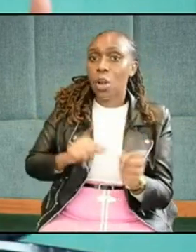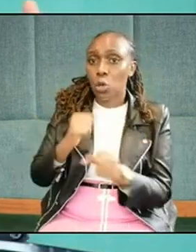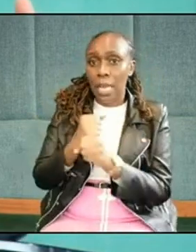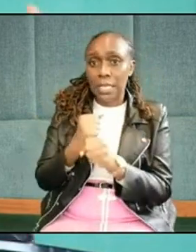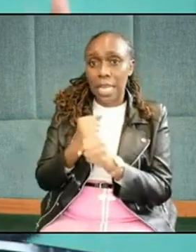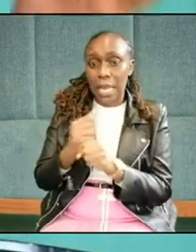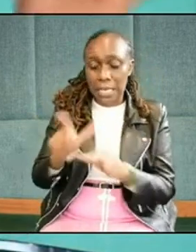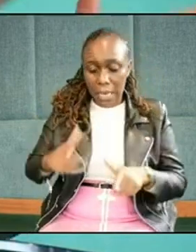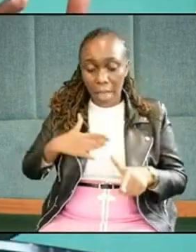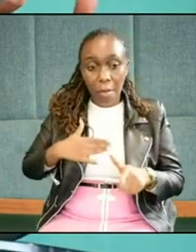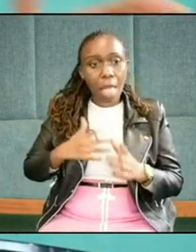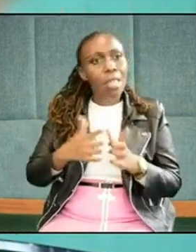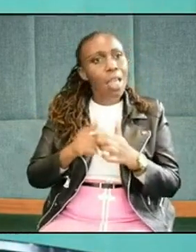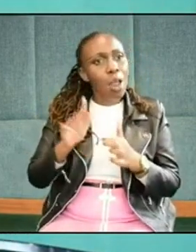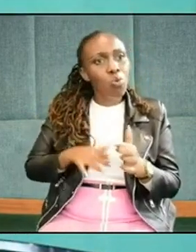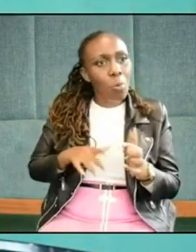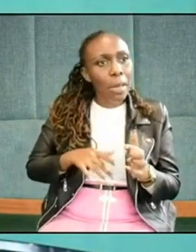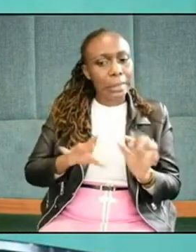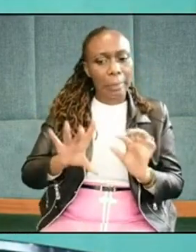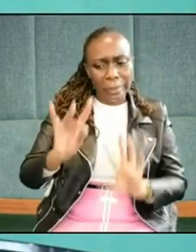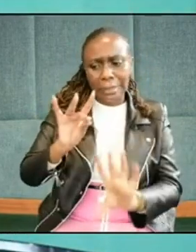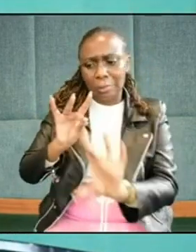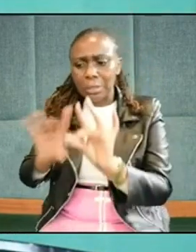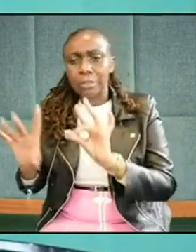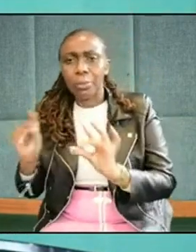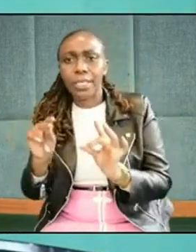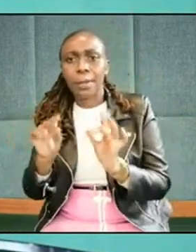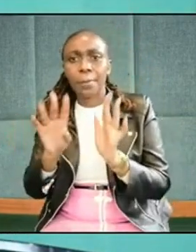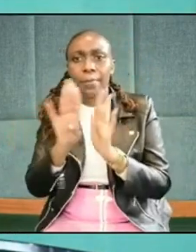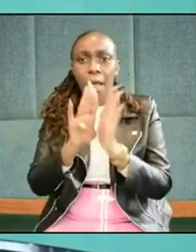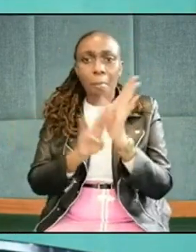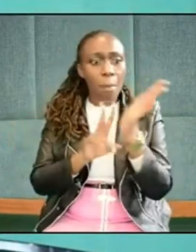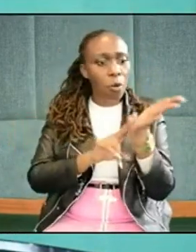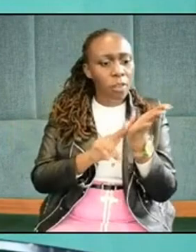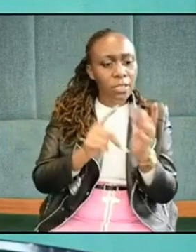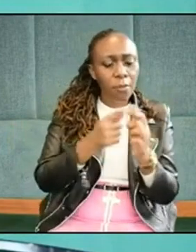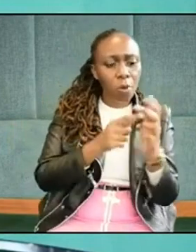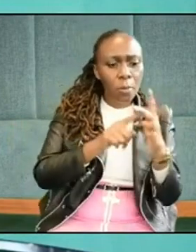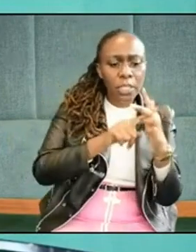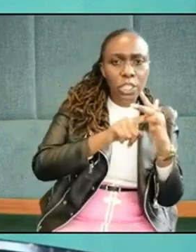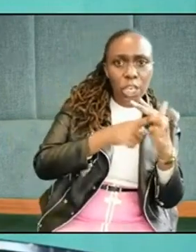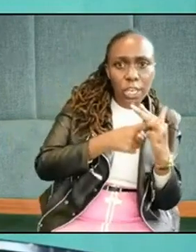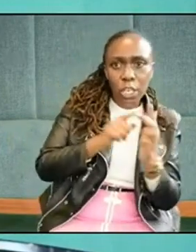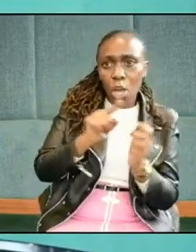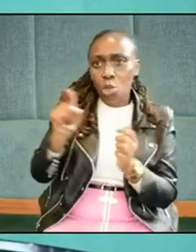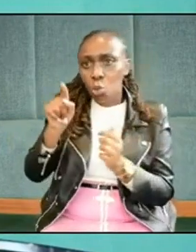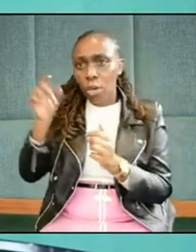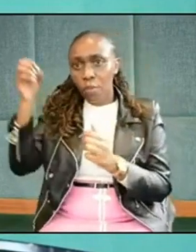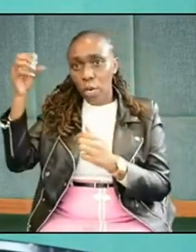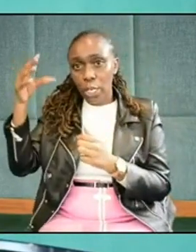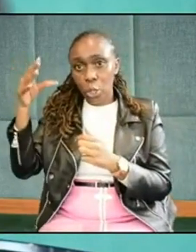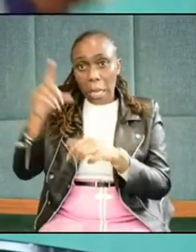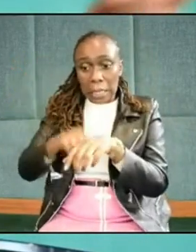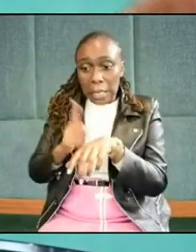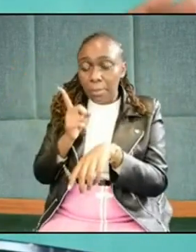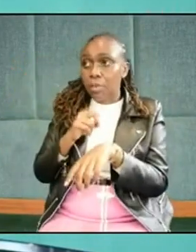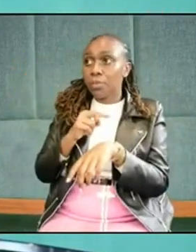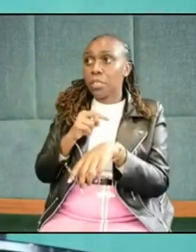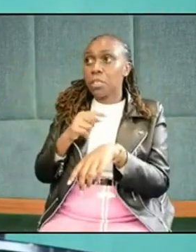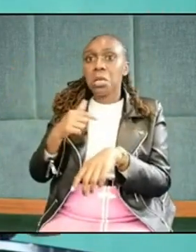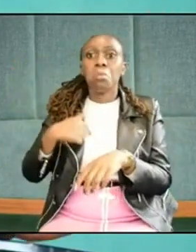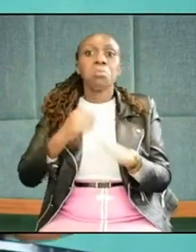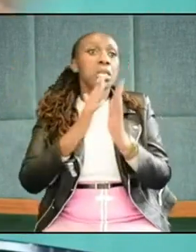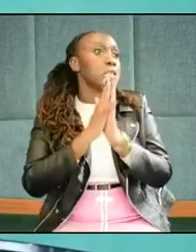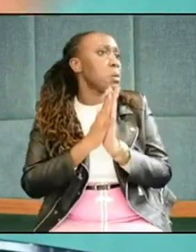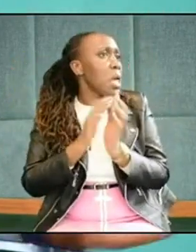quoting scripture from Genesis to Revelation that she could remember. By the time she finished, it was time for me to pray. I can't even remember